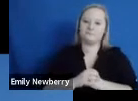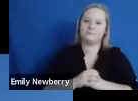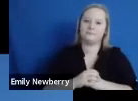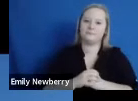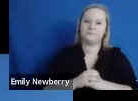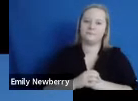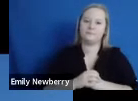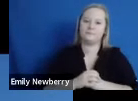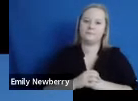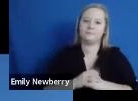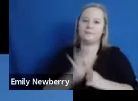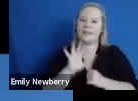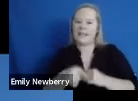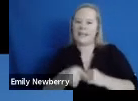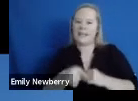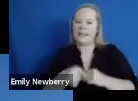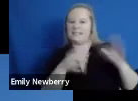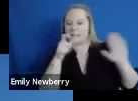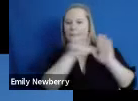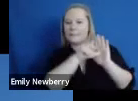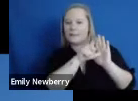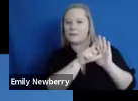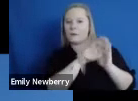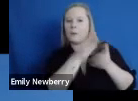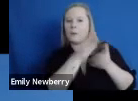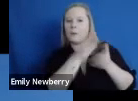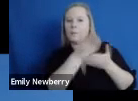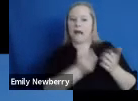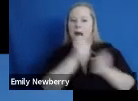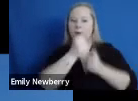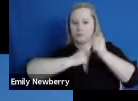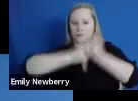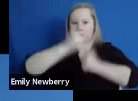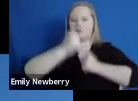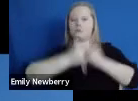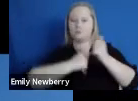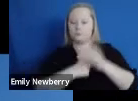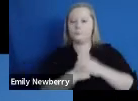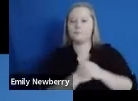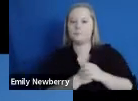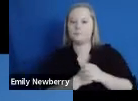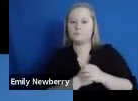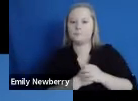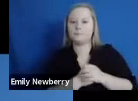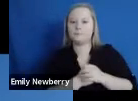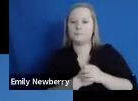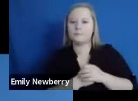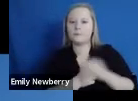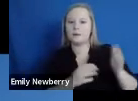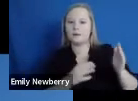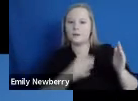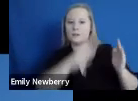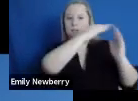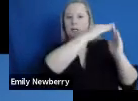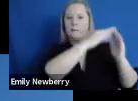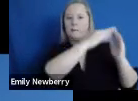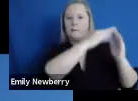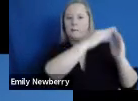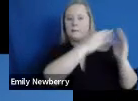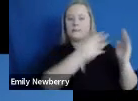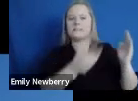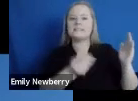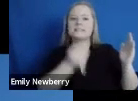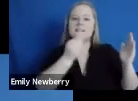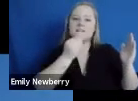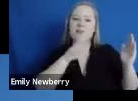And then the slide that you see is part of our infrastructures here. First, on the left-hand top side is our feedlot, which we hold